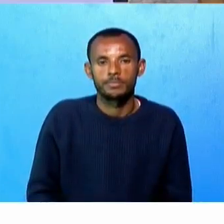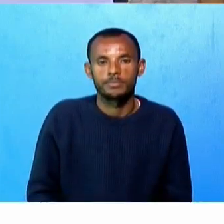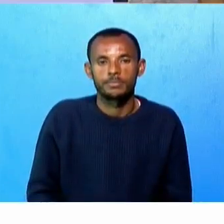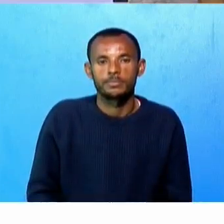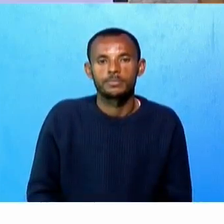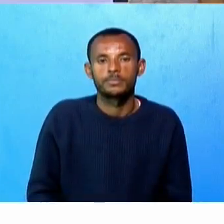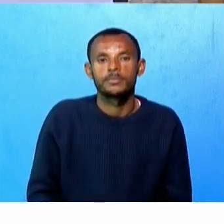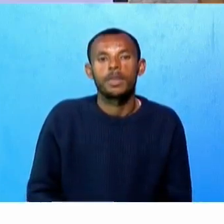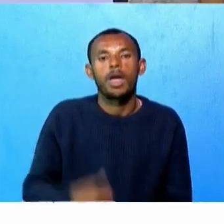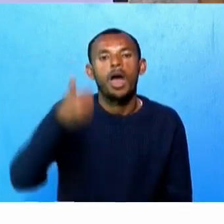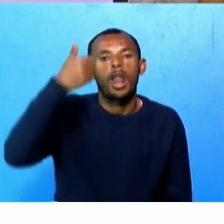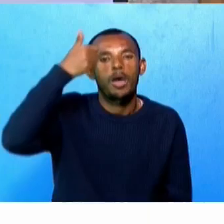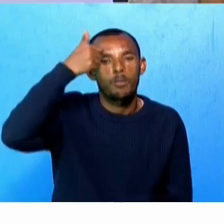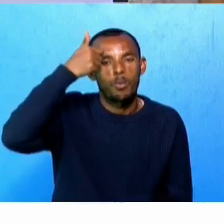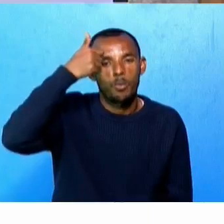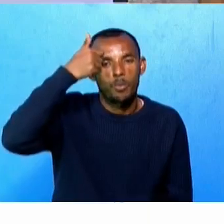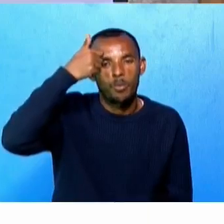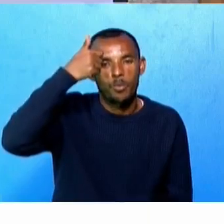Alamu